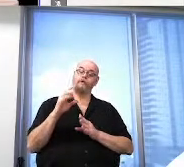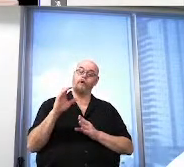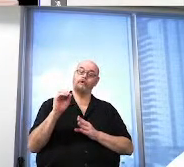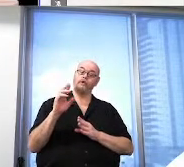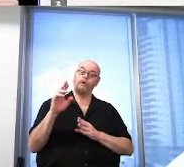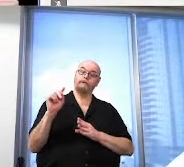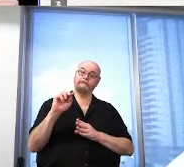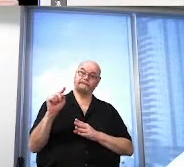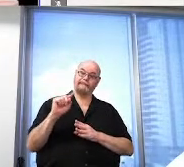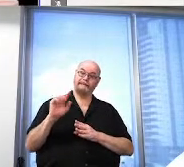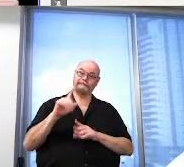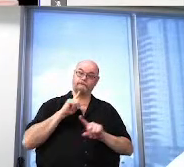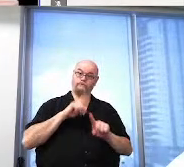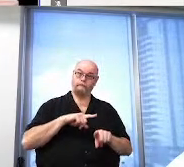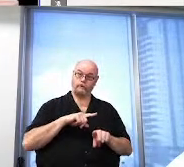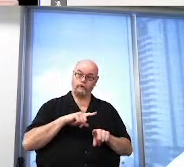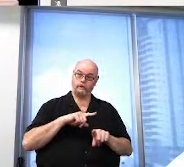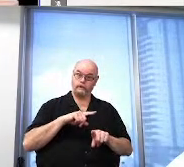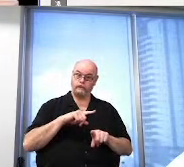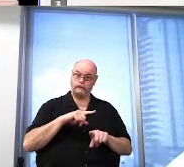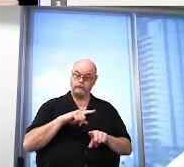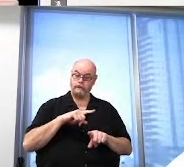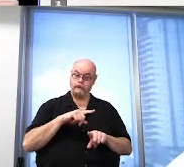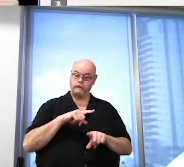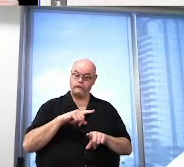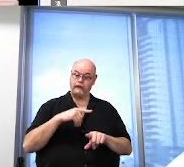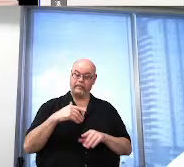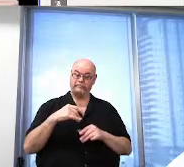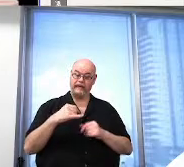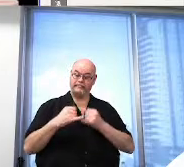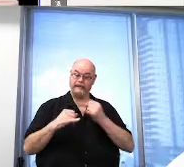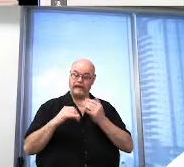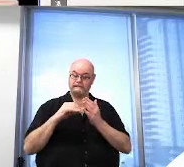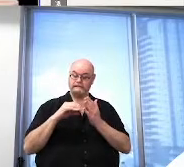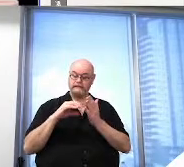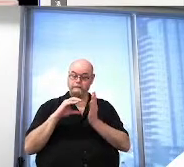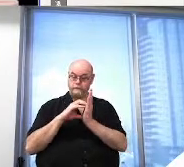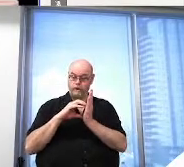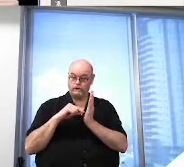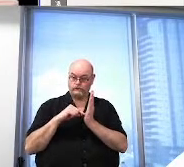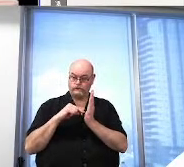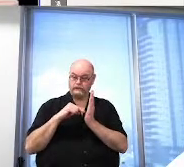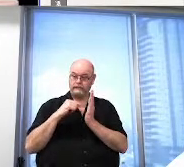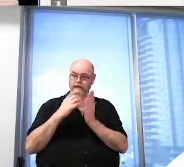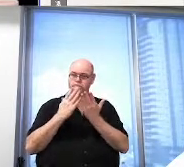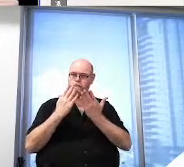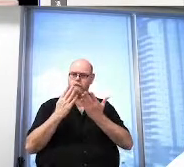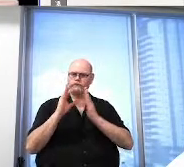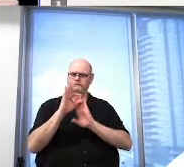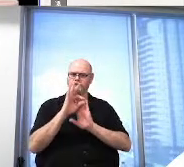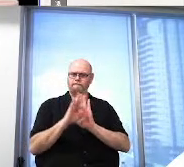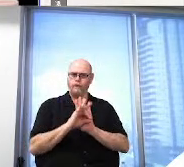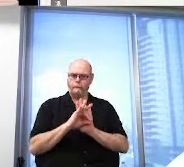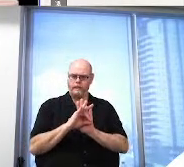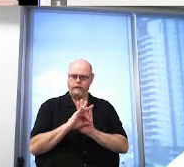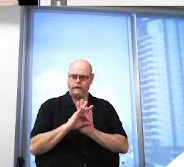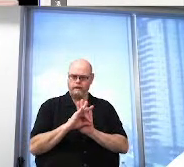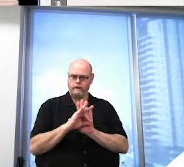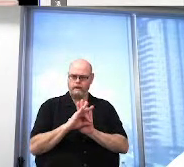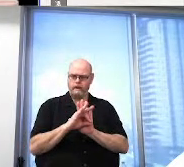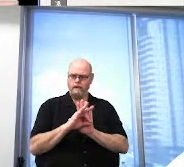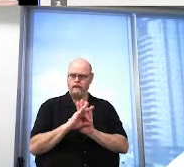Mr. Cortez's report, in this last portion of it, he proposes a